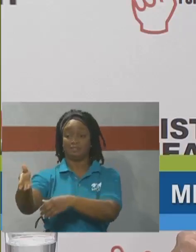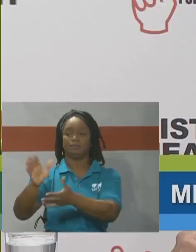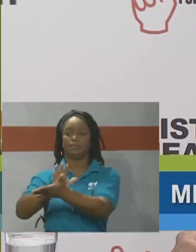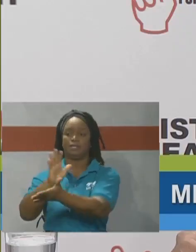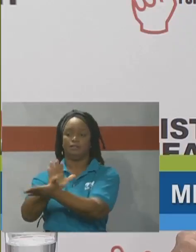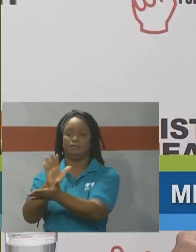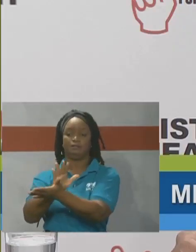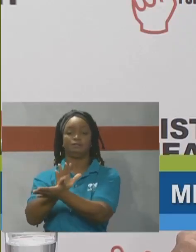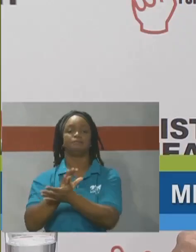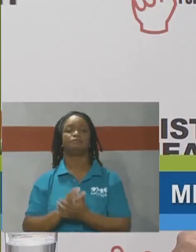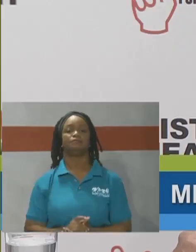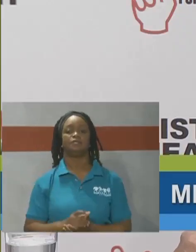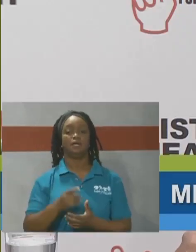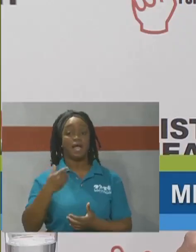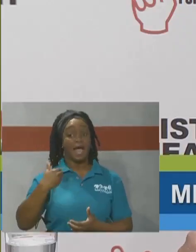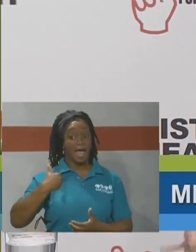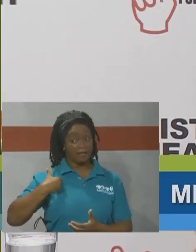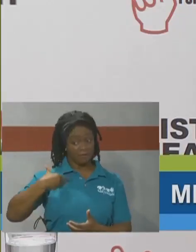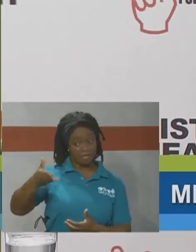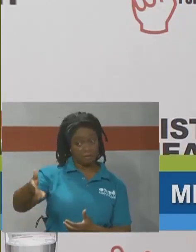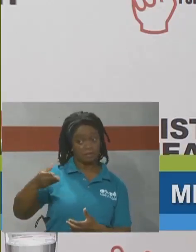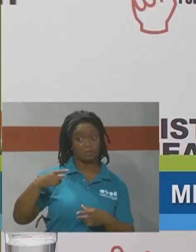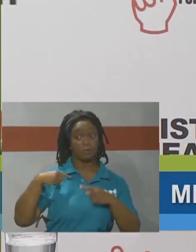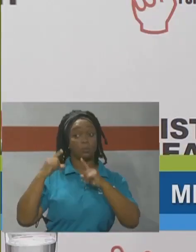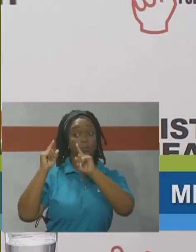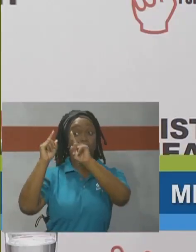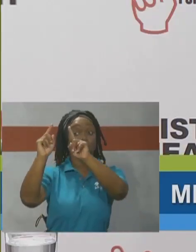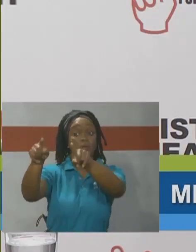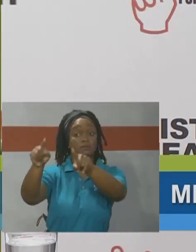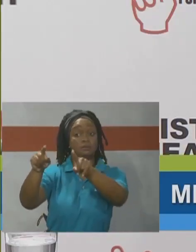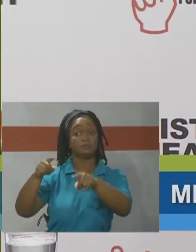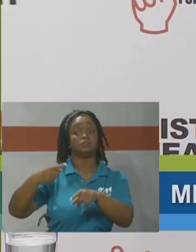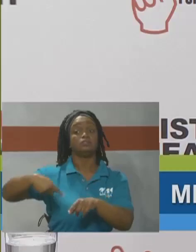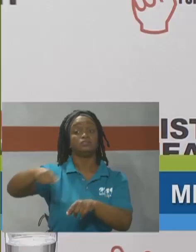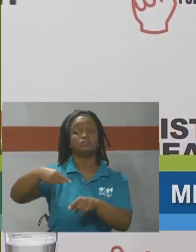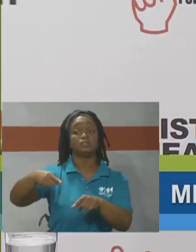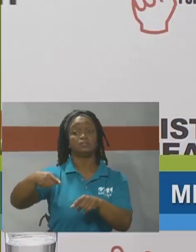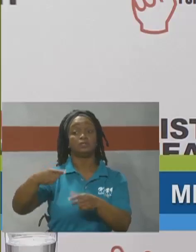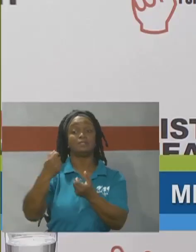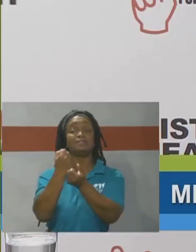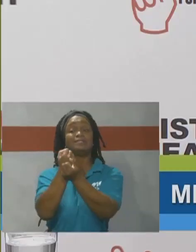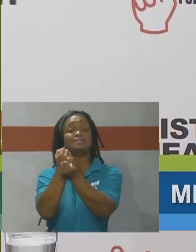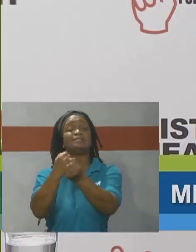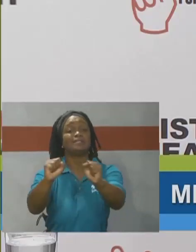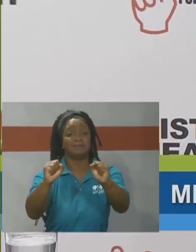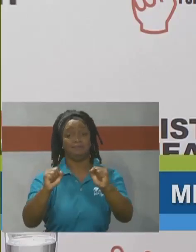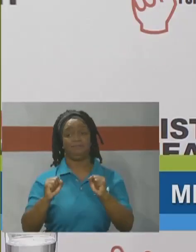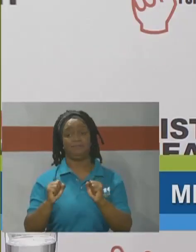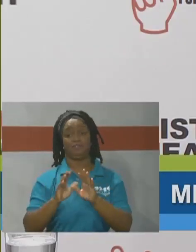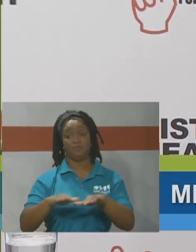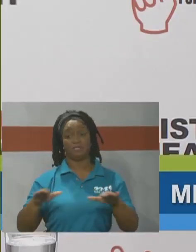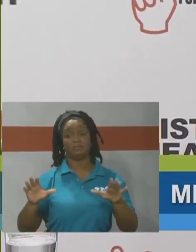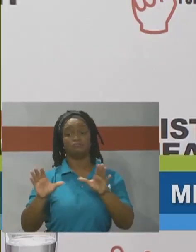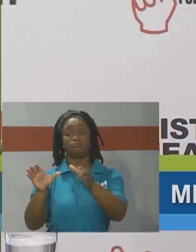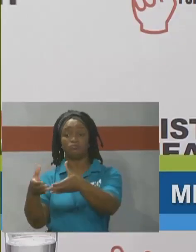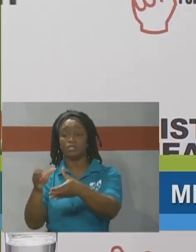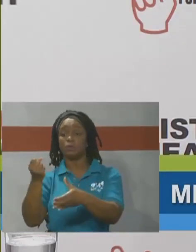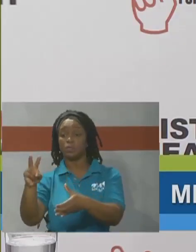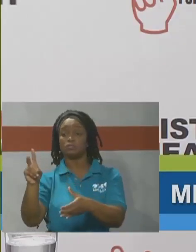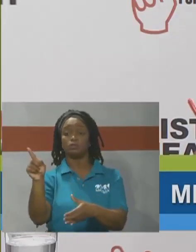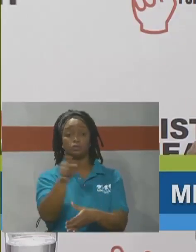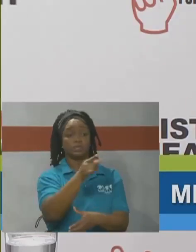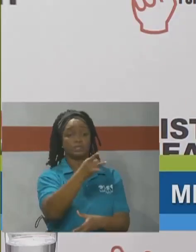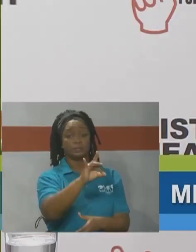are coming to you. Let's save our 12 to 18 cohort, and that's my plea this morning.